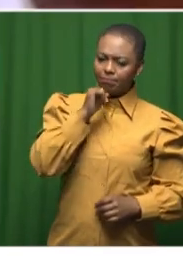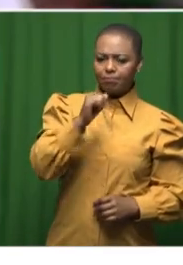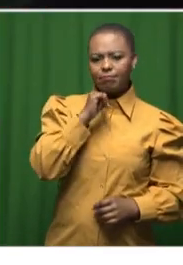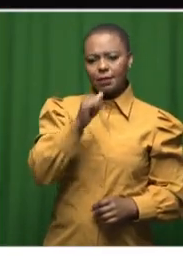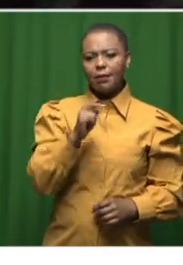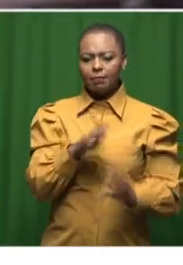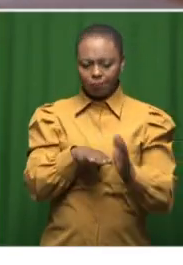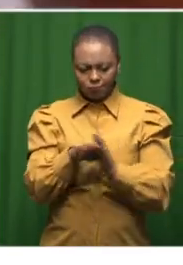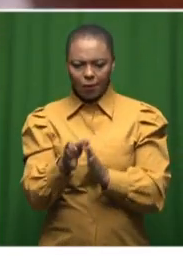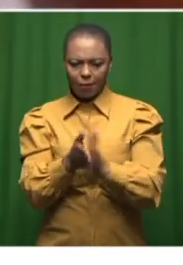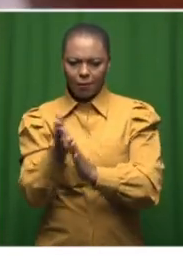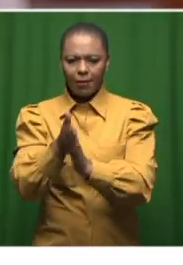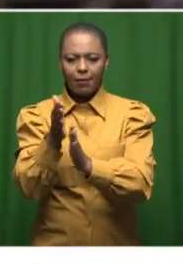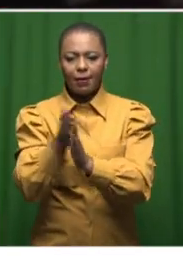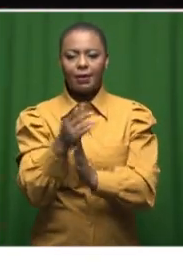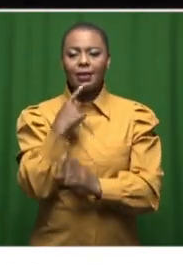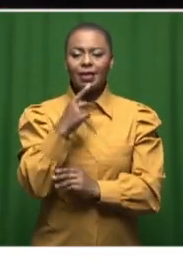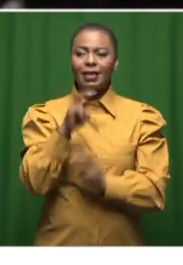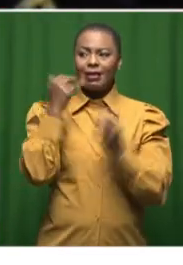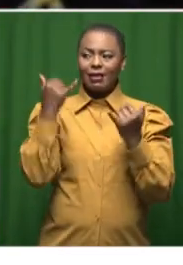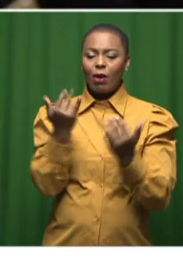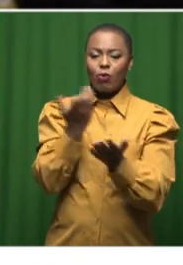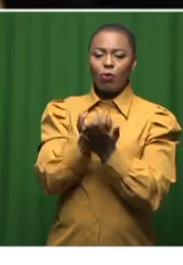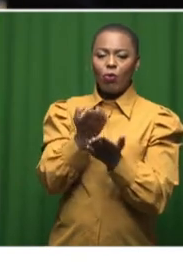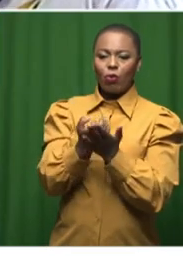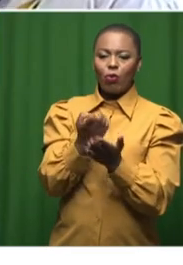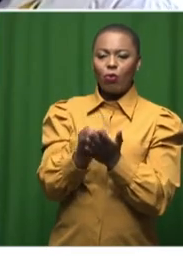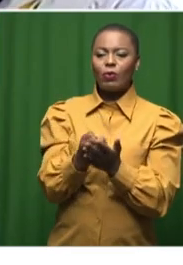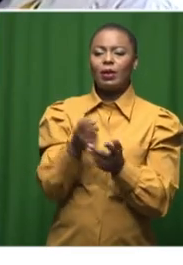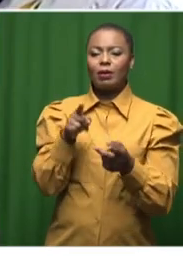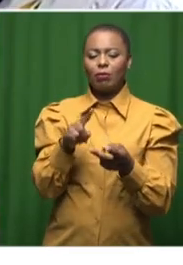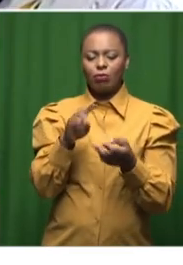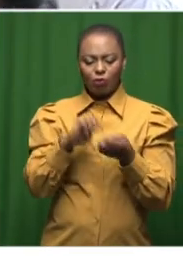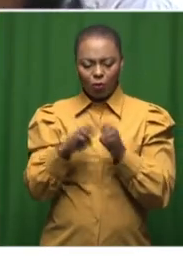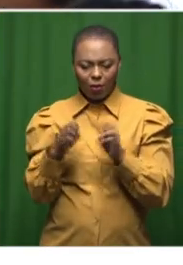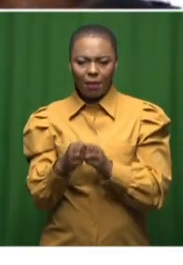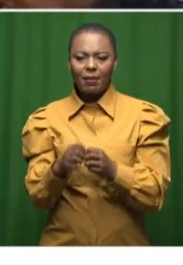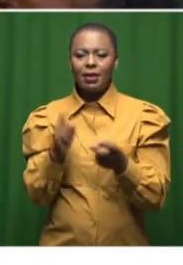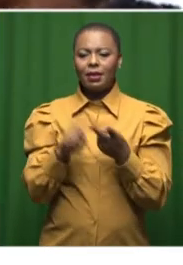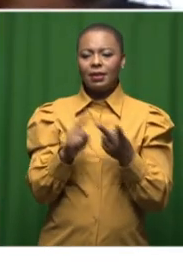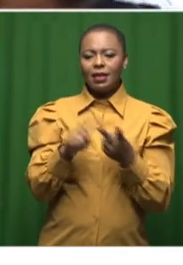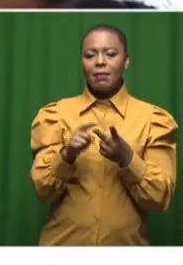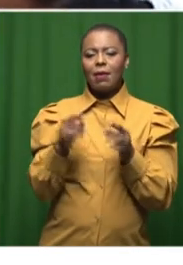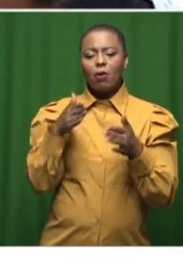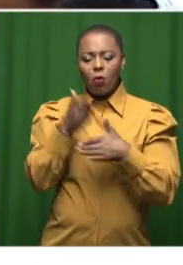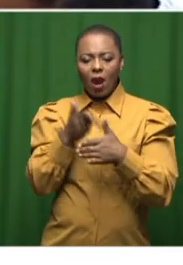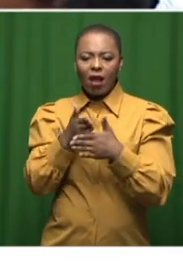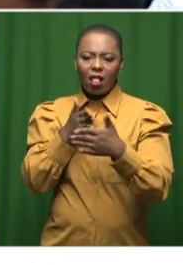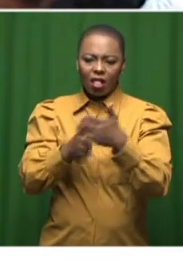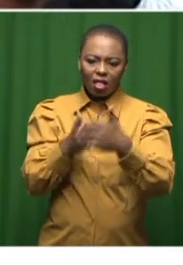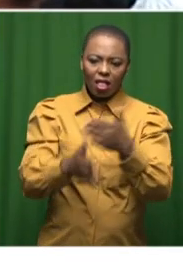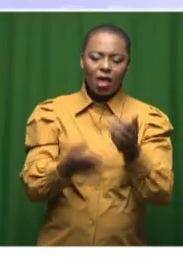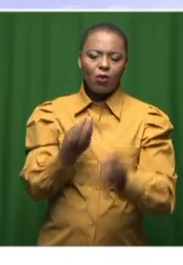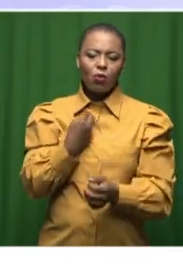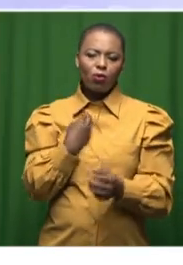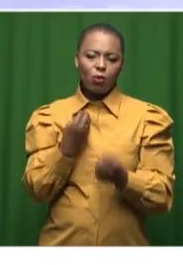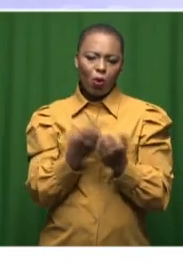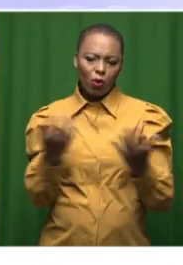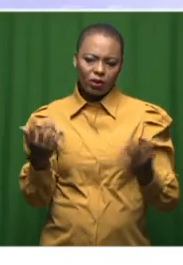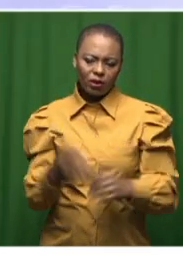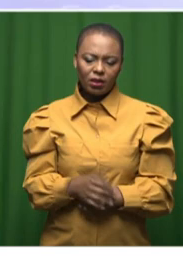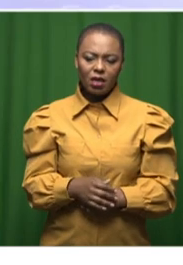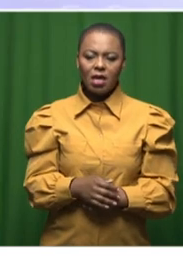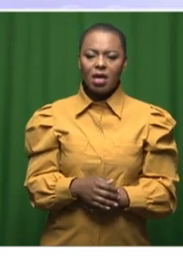unemployment, especially among the youth. Our young people aren't just unemployed. They are